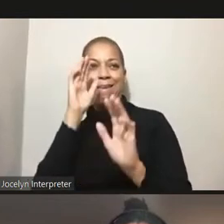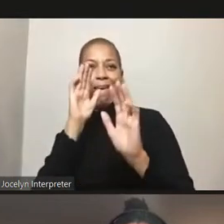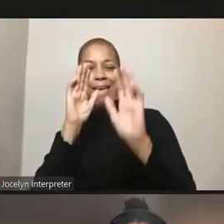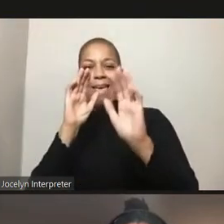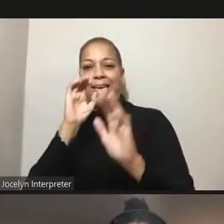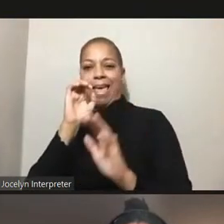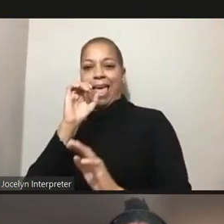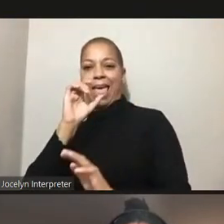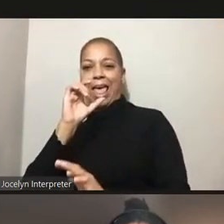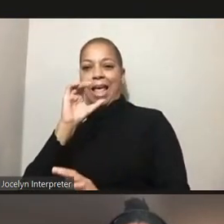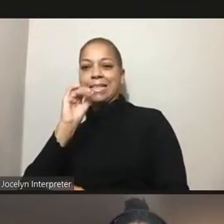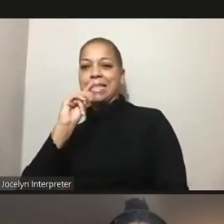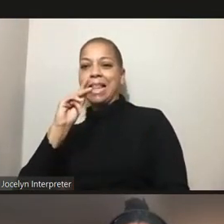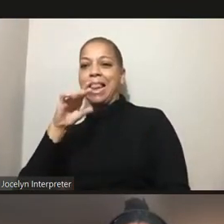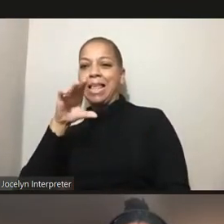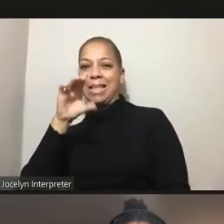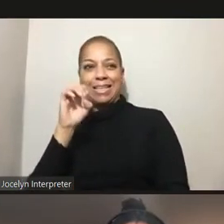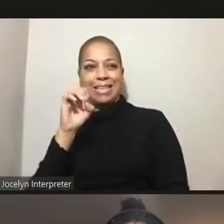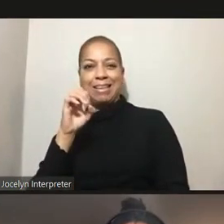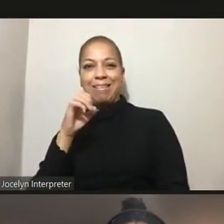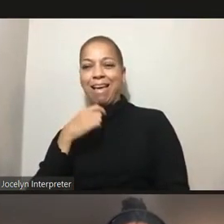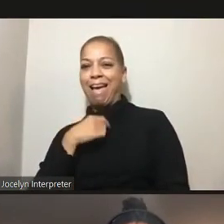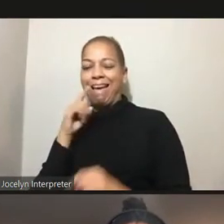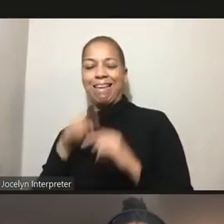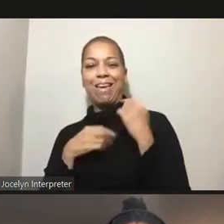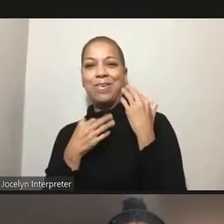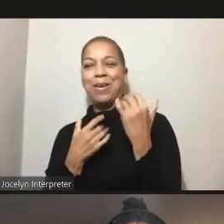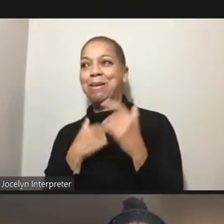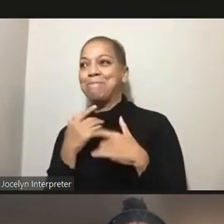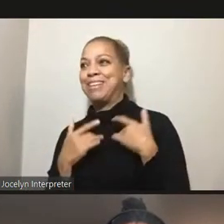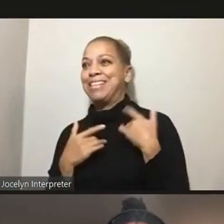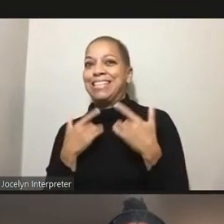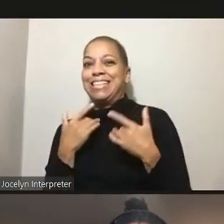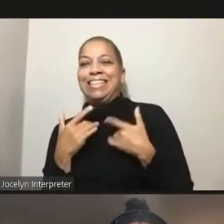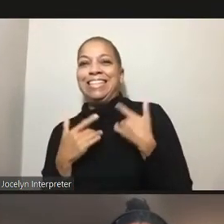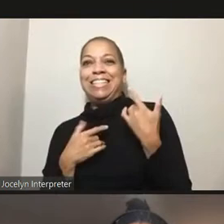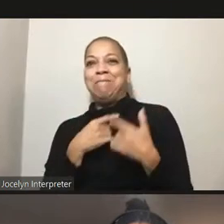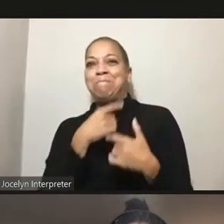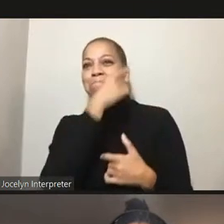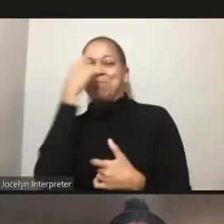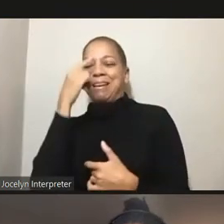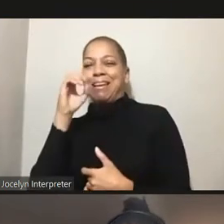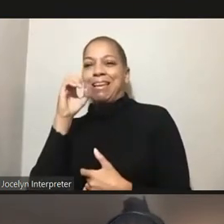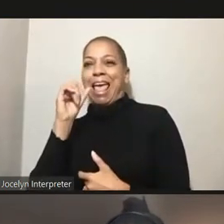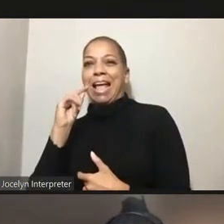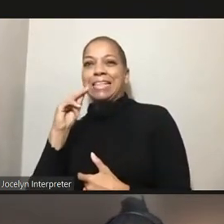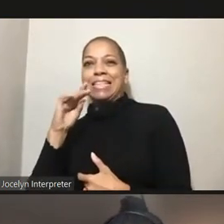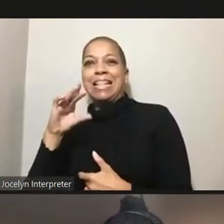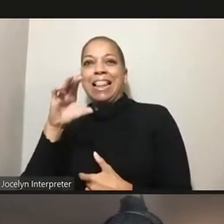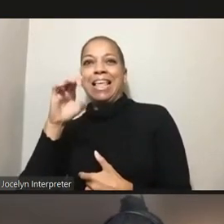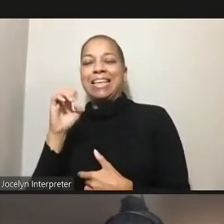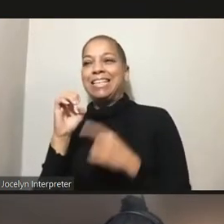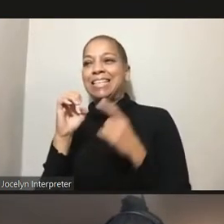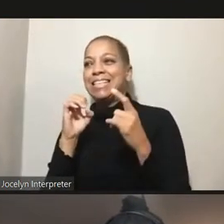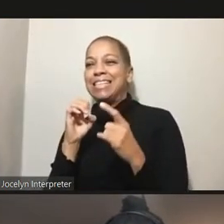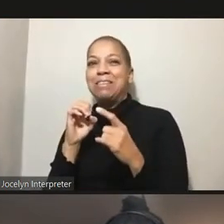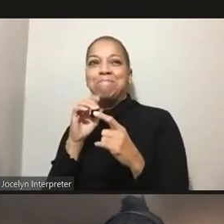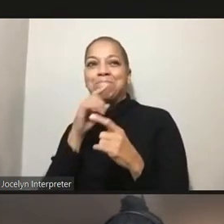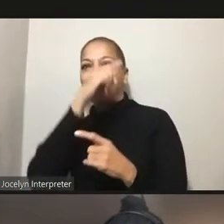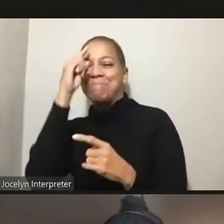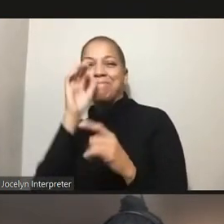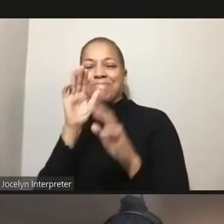I can't wait, I'm so thrilled. I'm just so like excited about what that is going to look